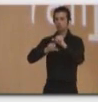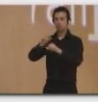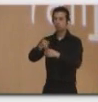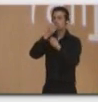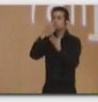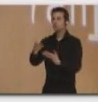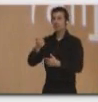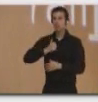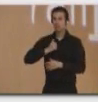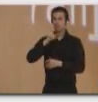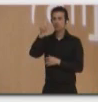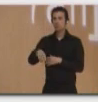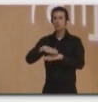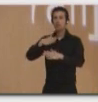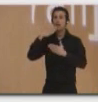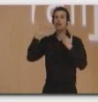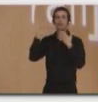developed.